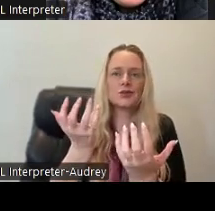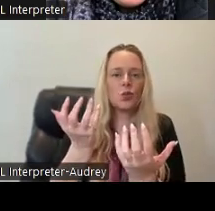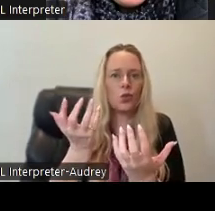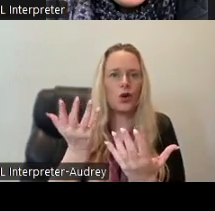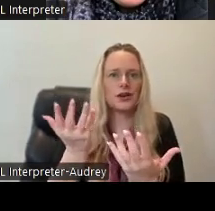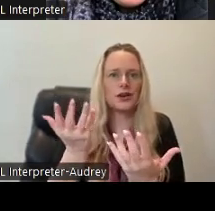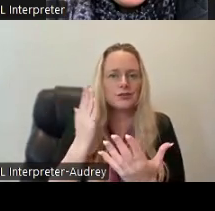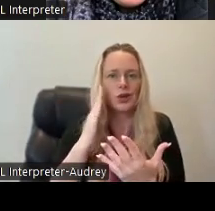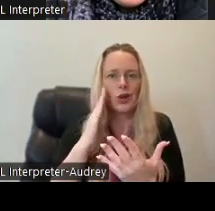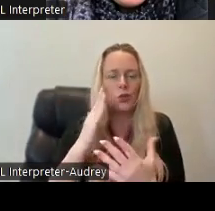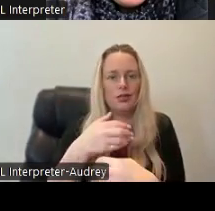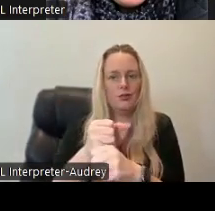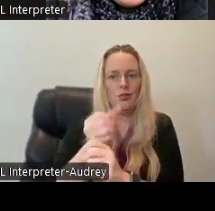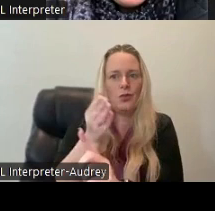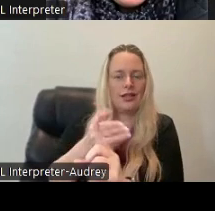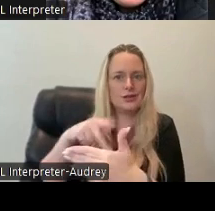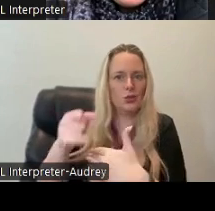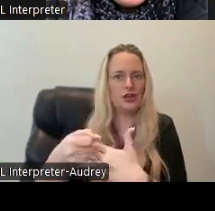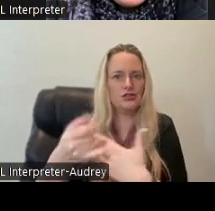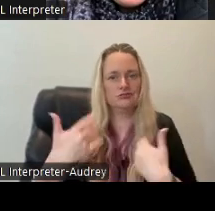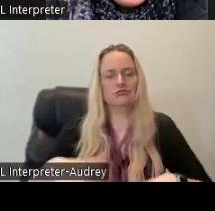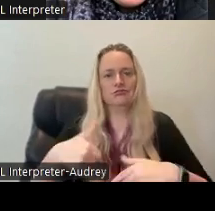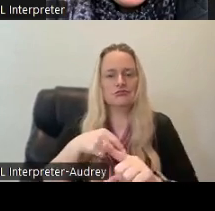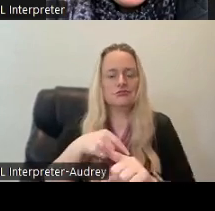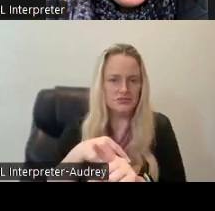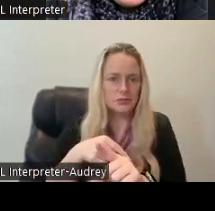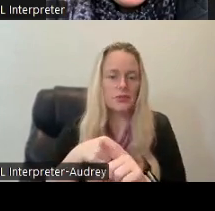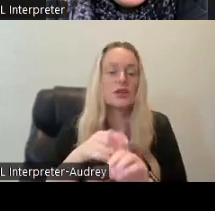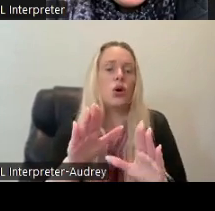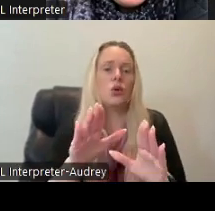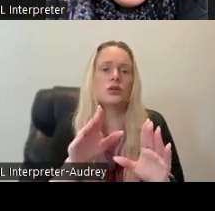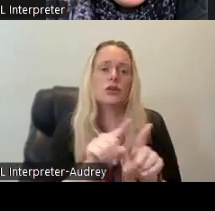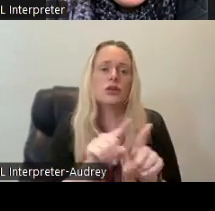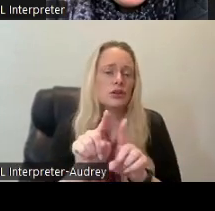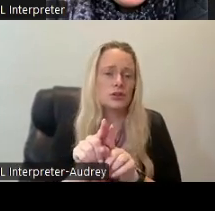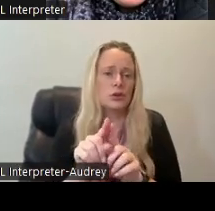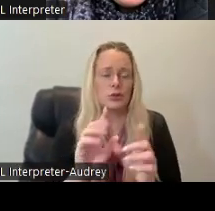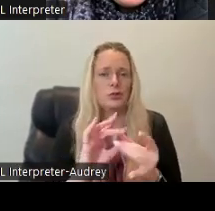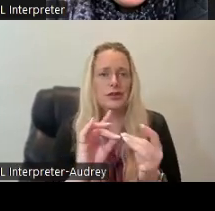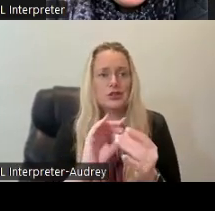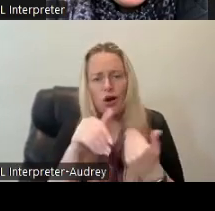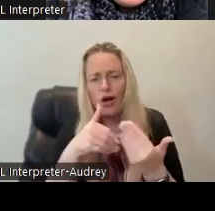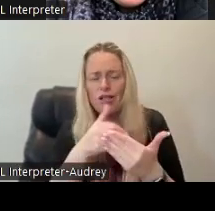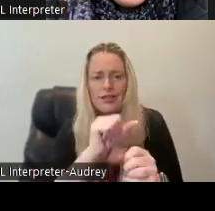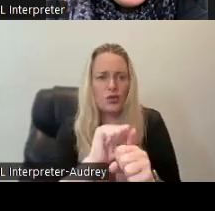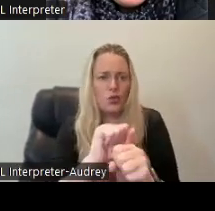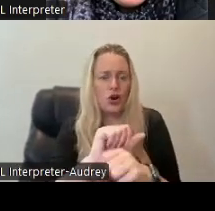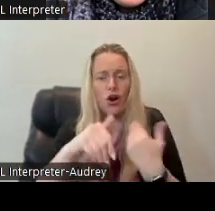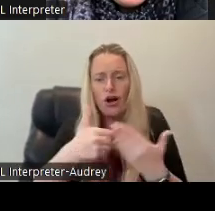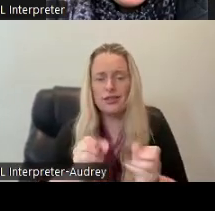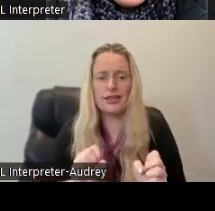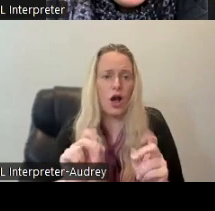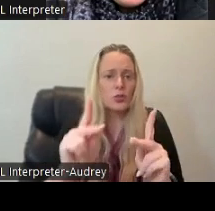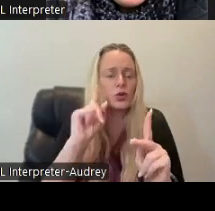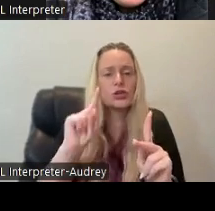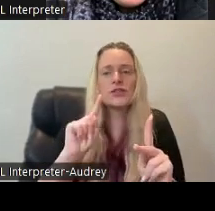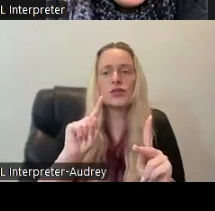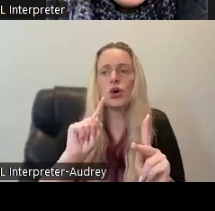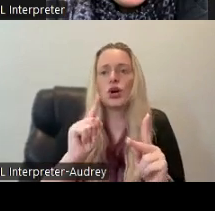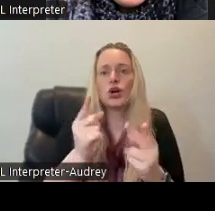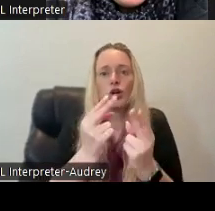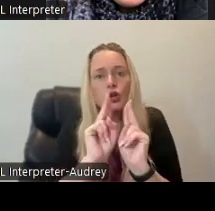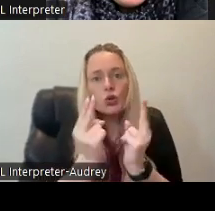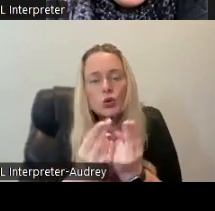this project to be. And not to mention all the work, all the opportunities for